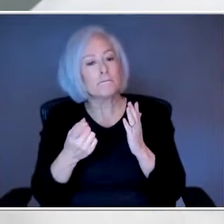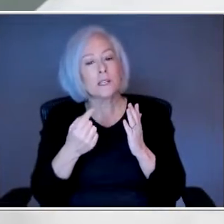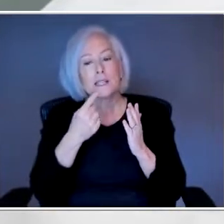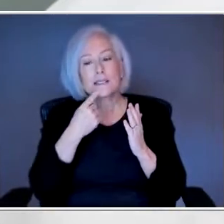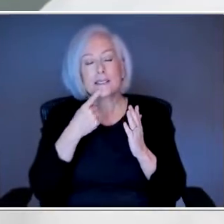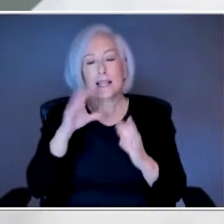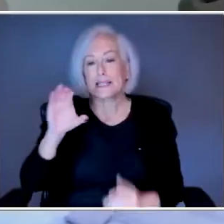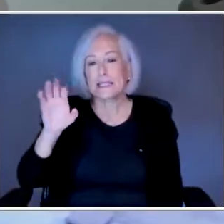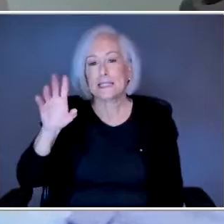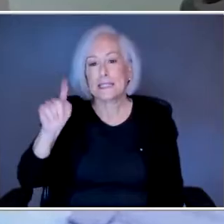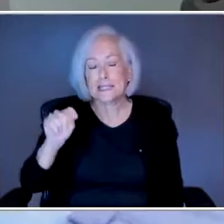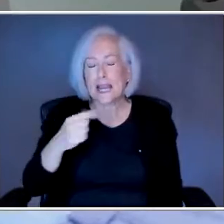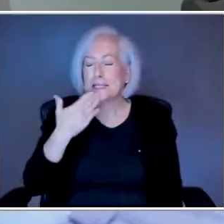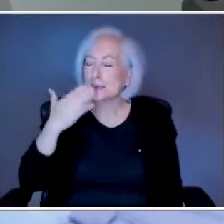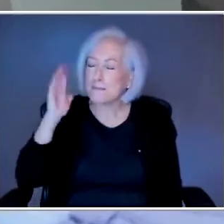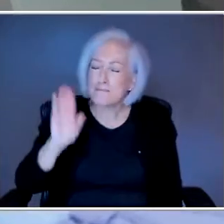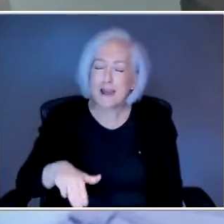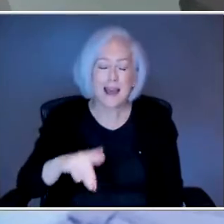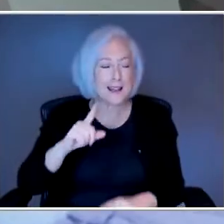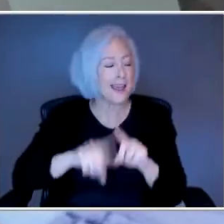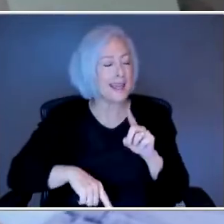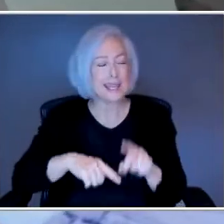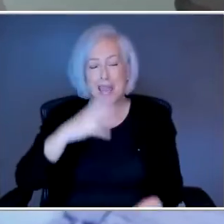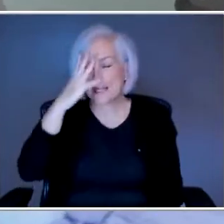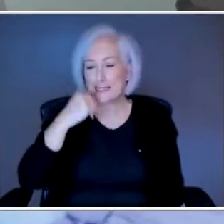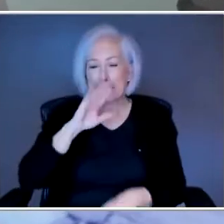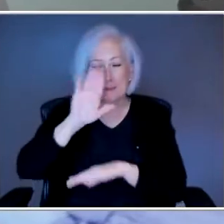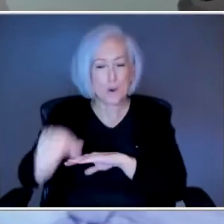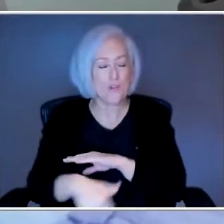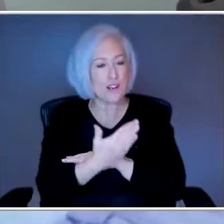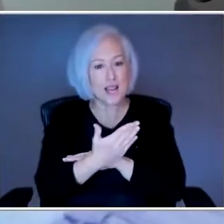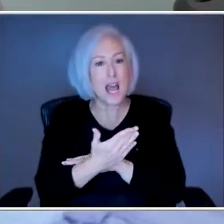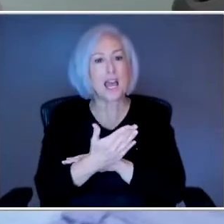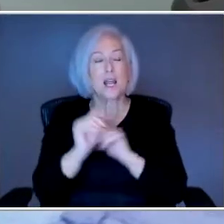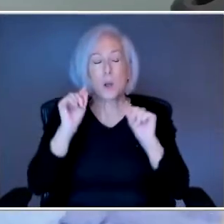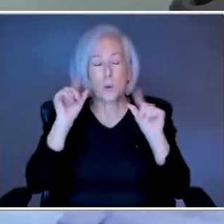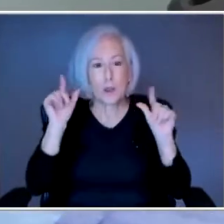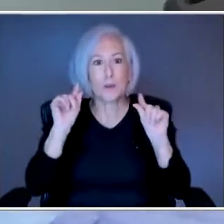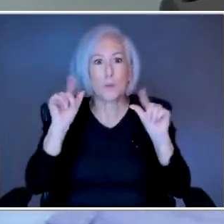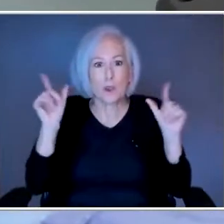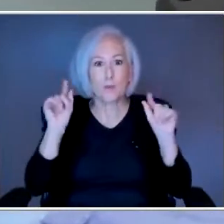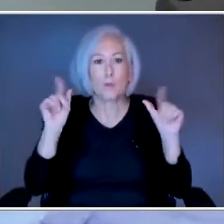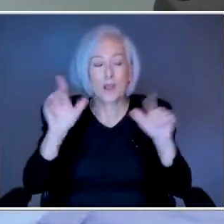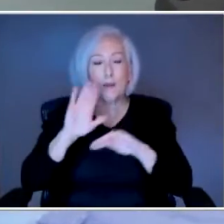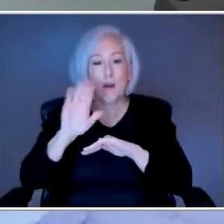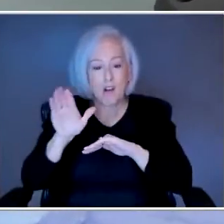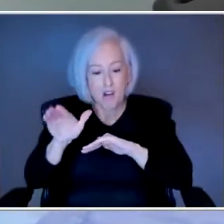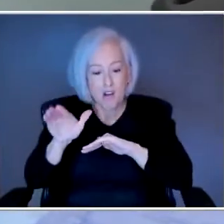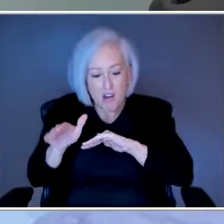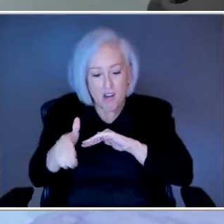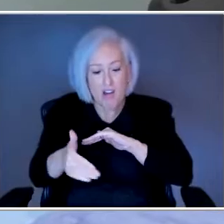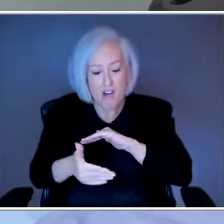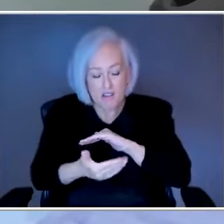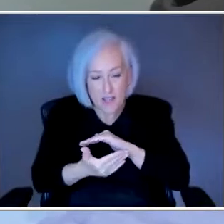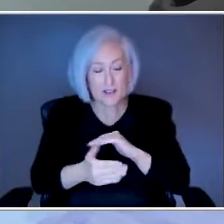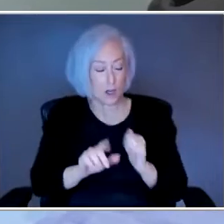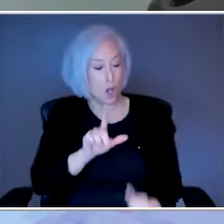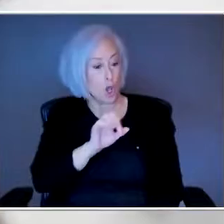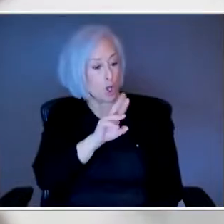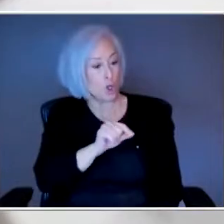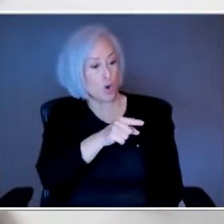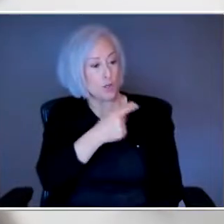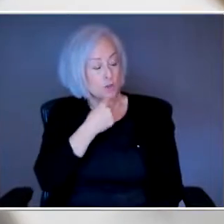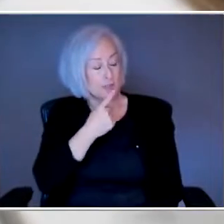stay asleep. The pain would literally wake her up every few hours. Lauren, you mentioned that it got so bad for you that it would wake you up in the middle of the night